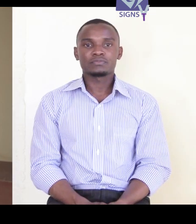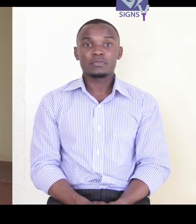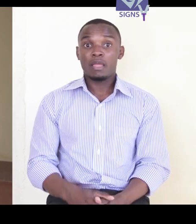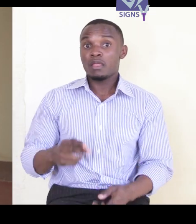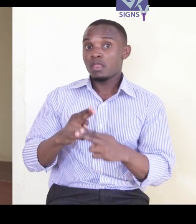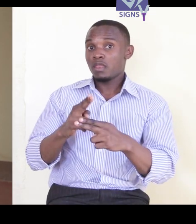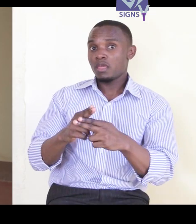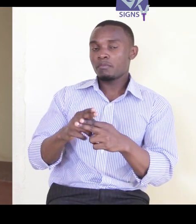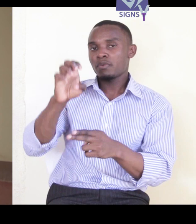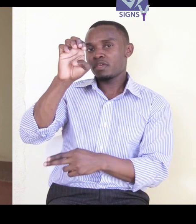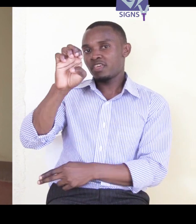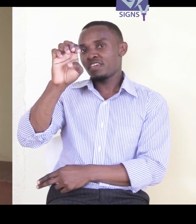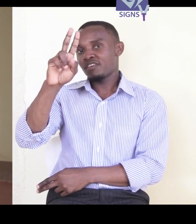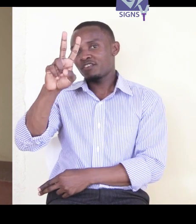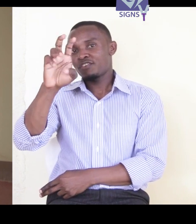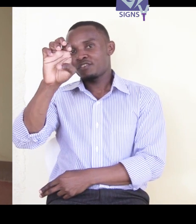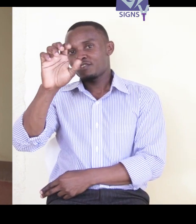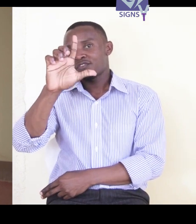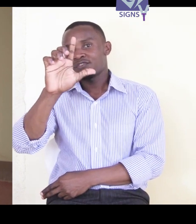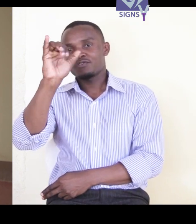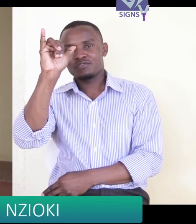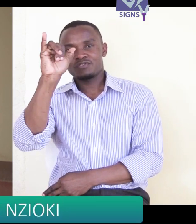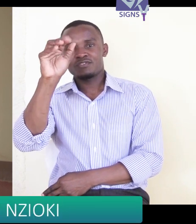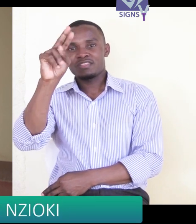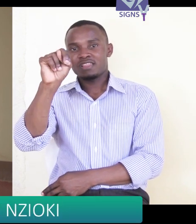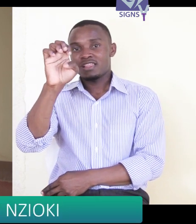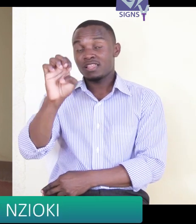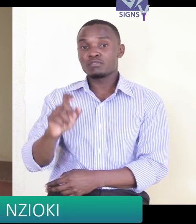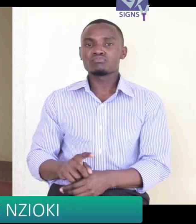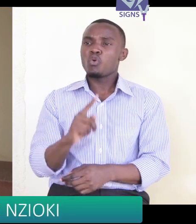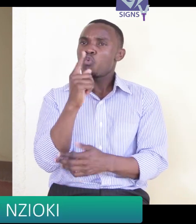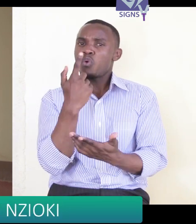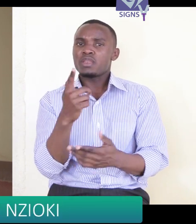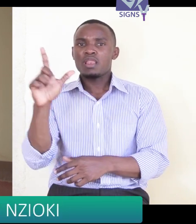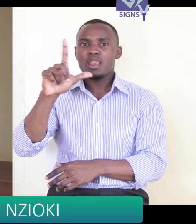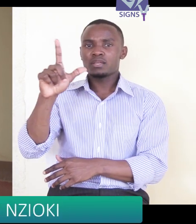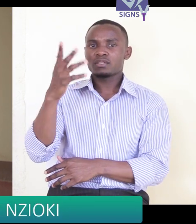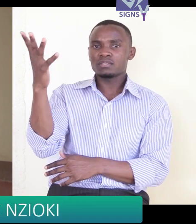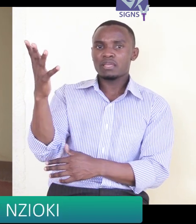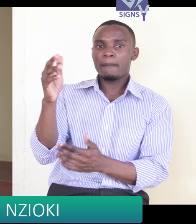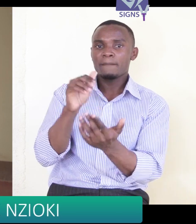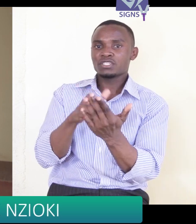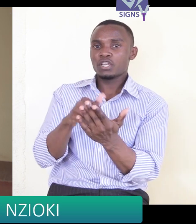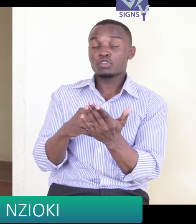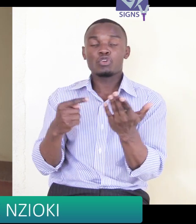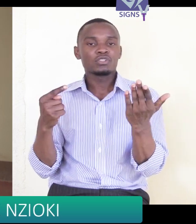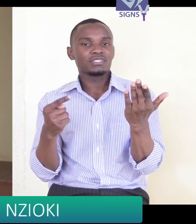I'm Evelyn Zioki, one of the lecturers in Machakos Technical Institute for the